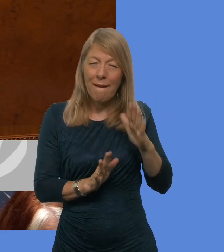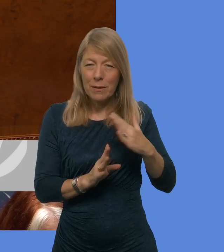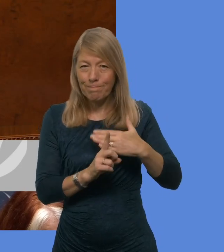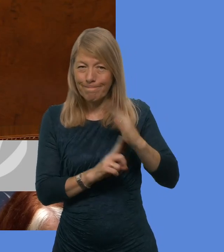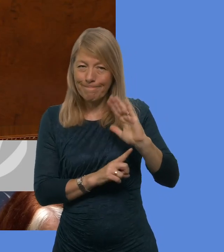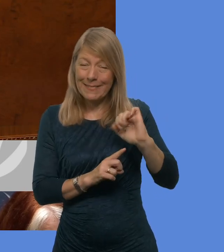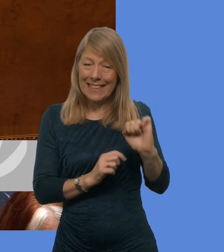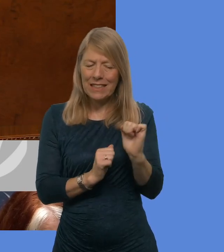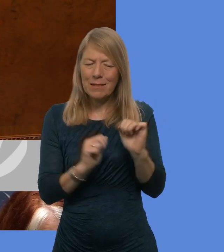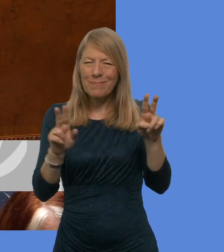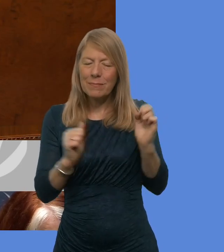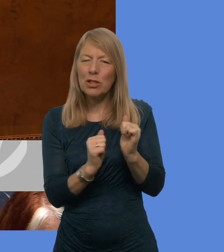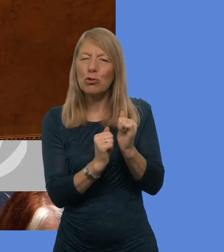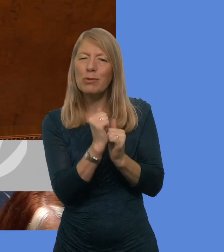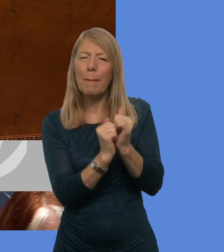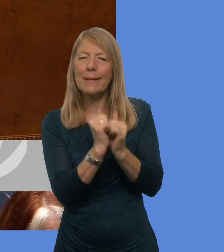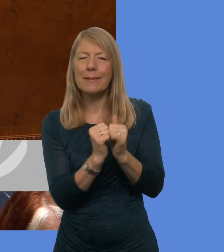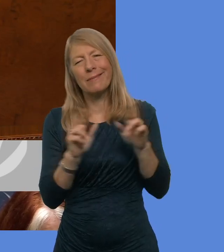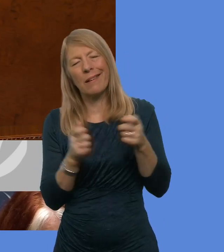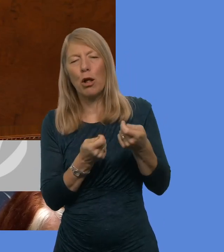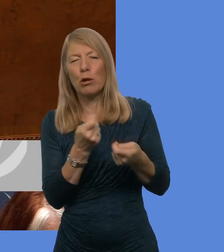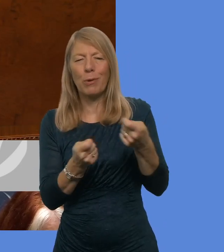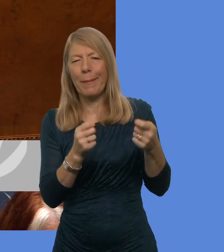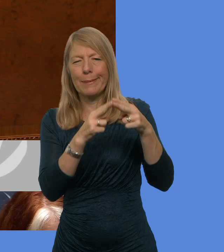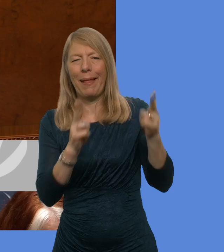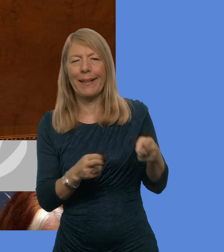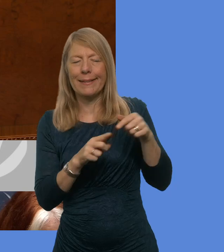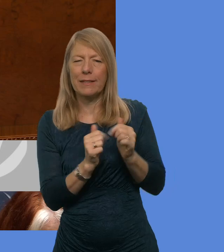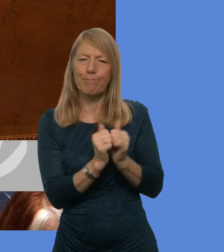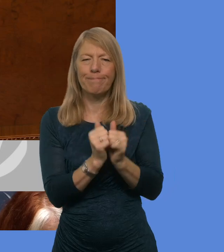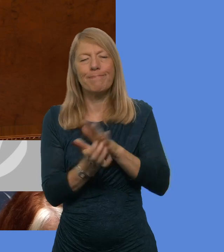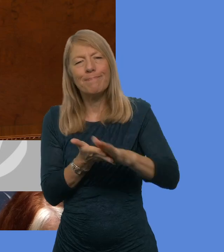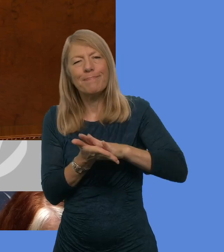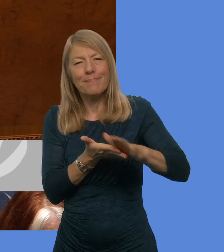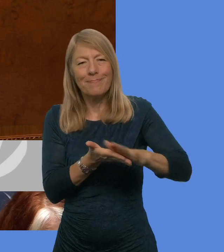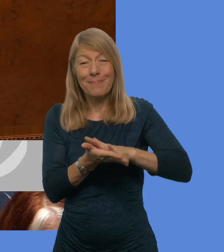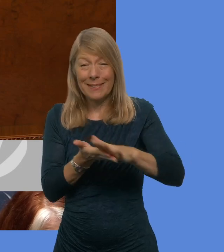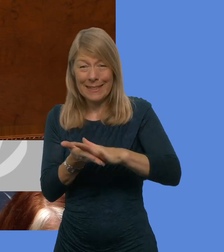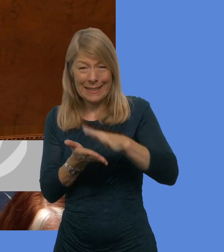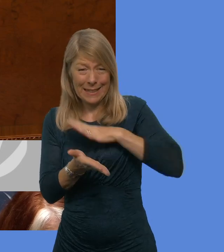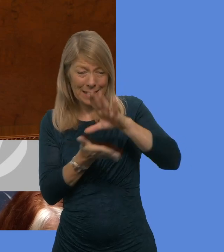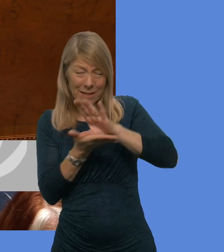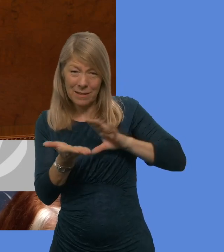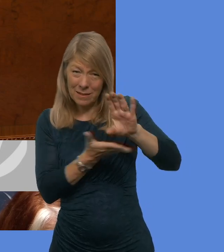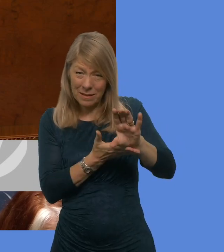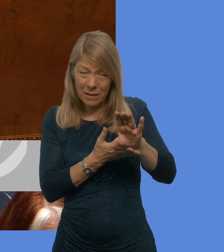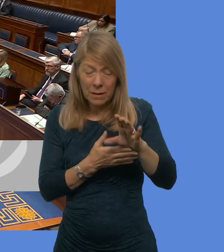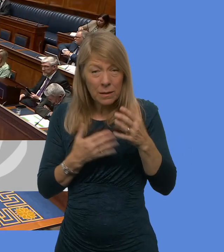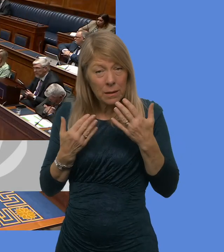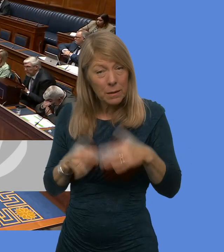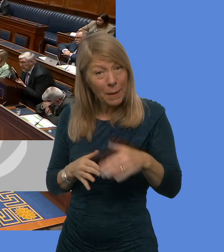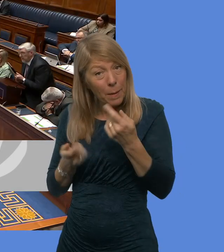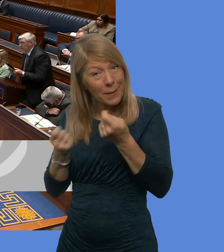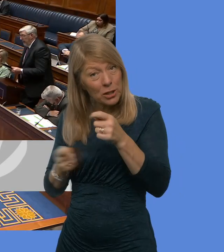And to do this, it will need to be able to spend above its RDEL and CDEL allocations. Has the Minister explored how they may be able to do this?